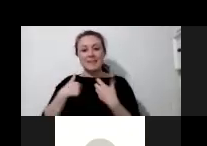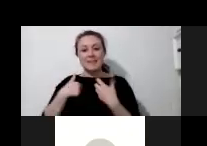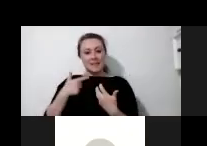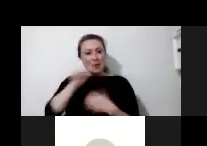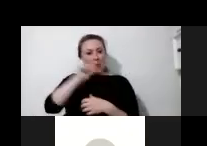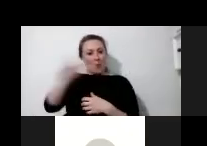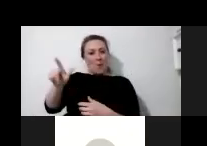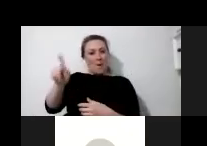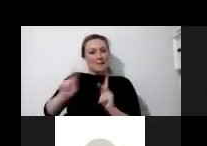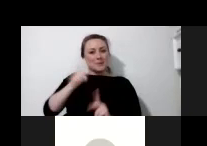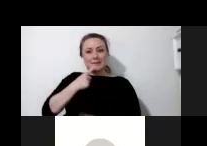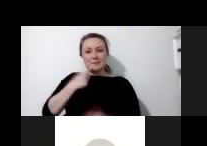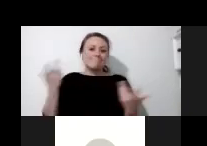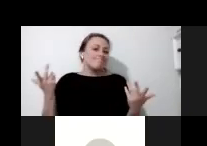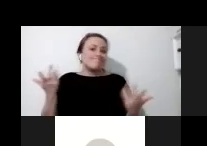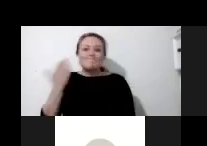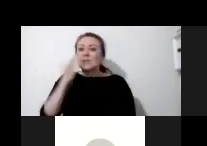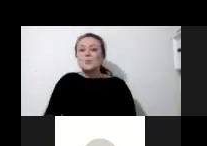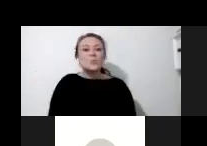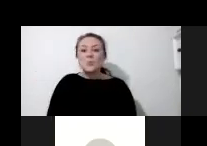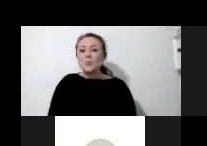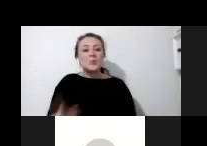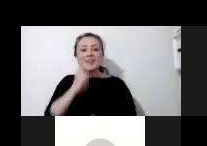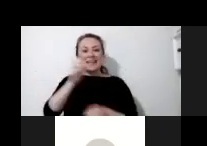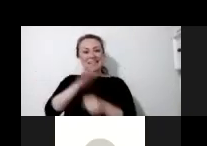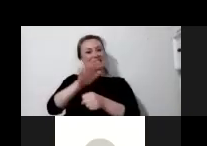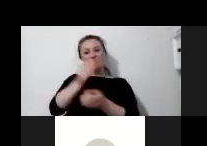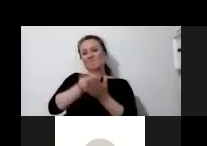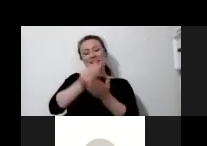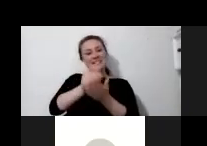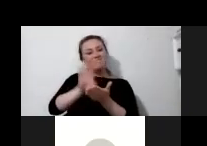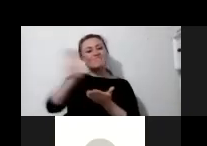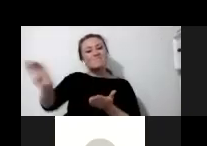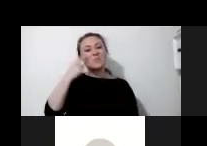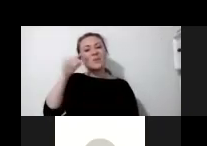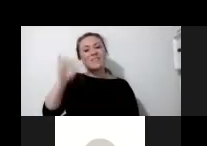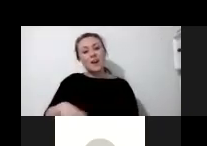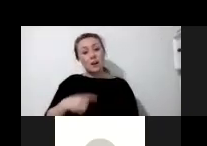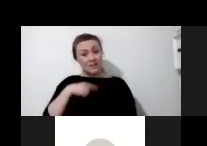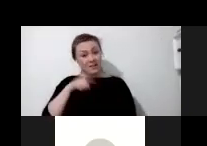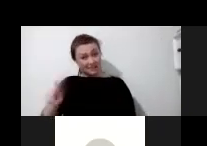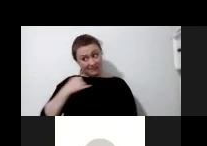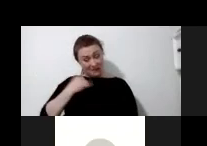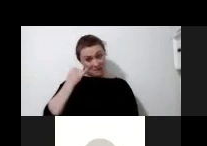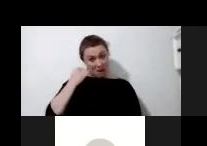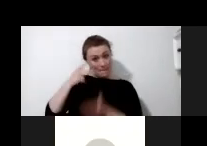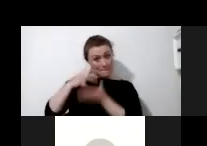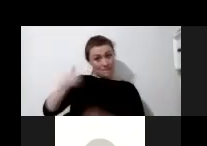know. Gee, there's no funds for this. And so then I thought, and I asked, well, if I pay for it, can we